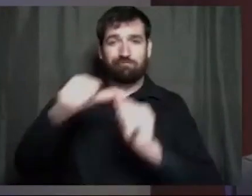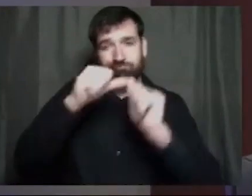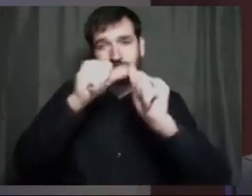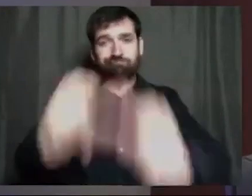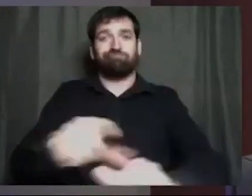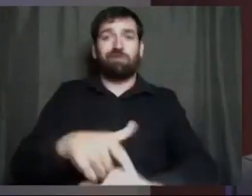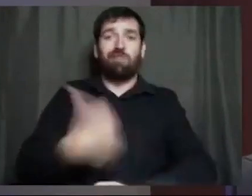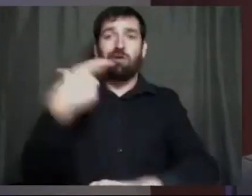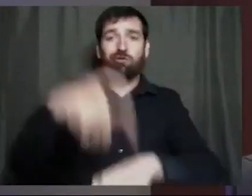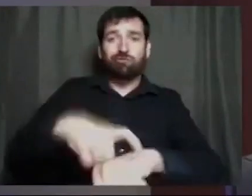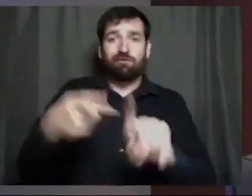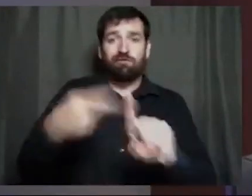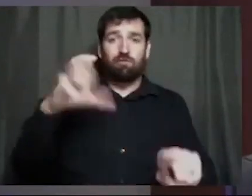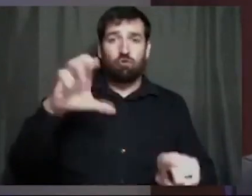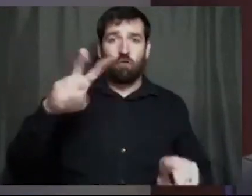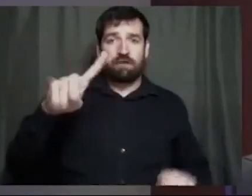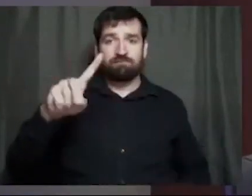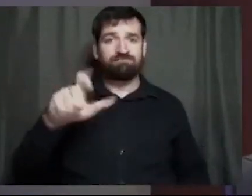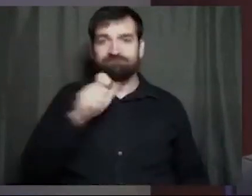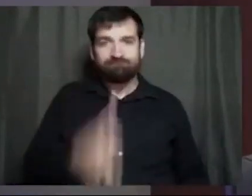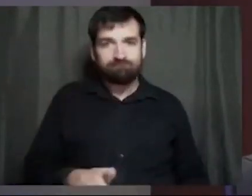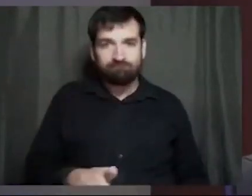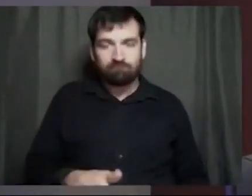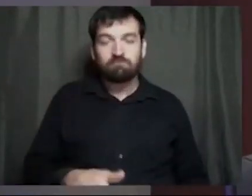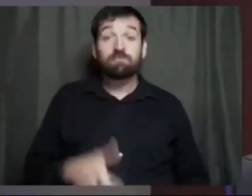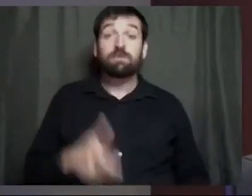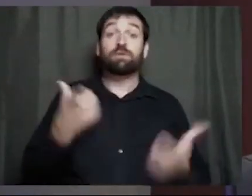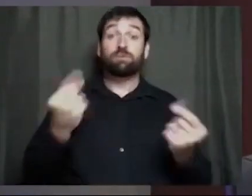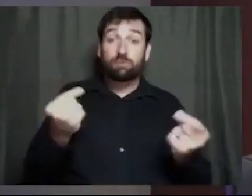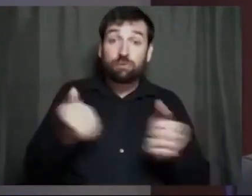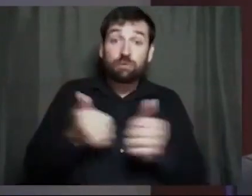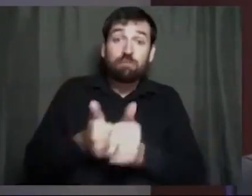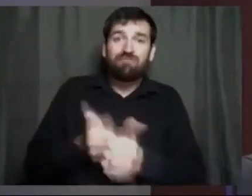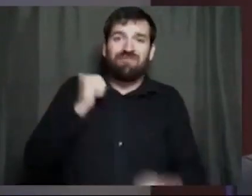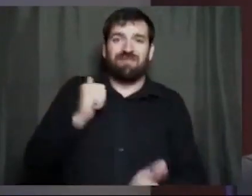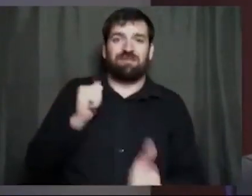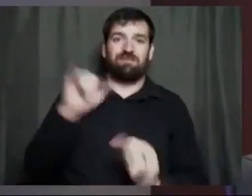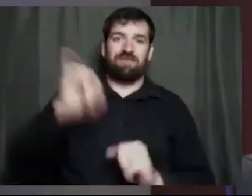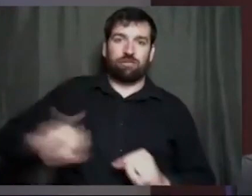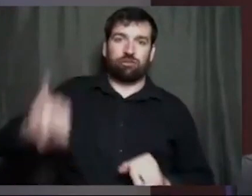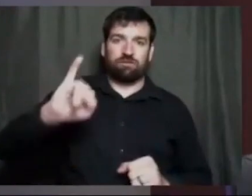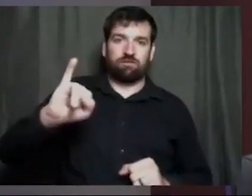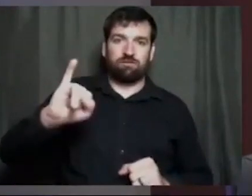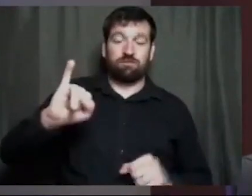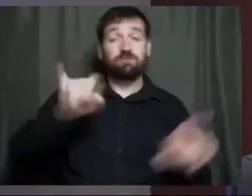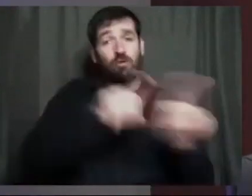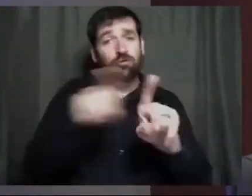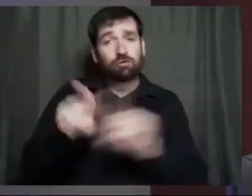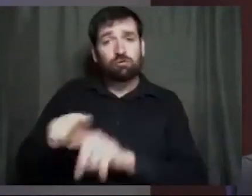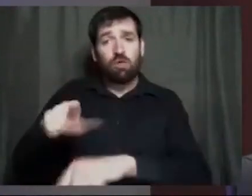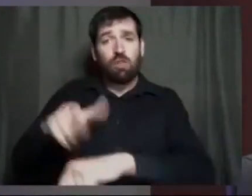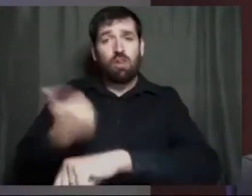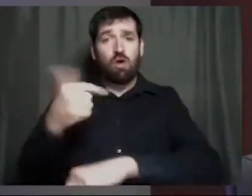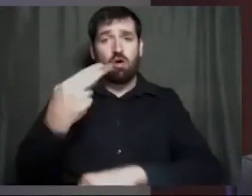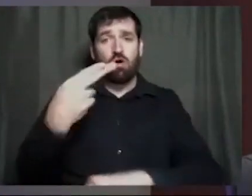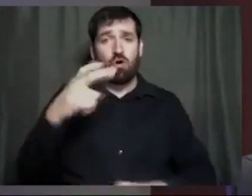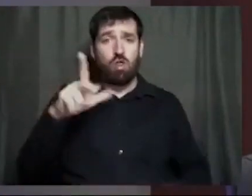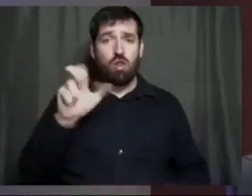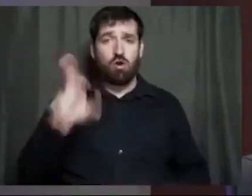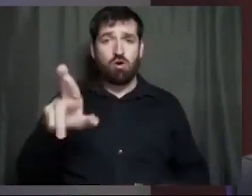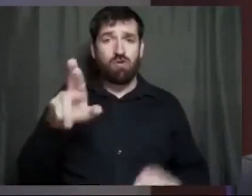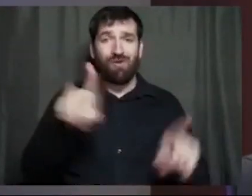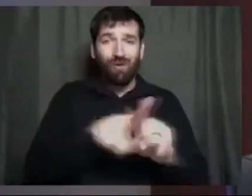what we want to do is just prevent the infection in the first place. In addition to long-haul COVID, there's also MIS-C, or